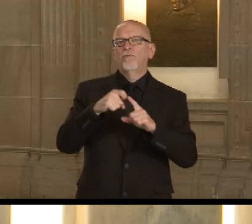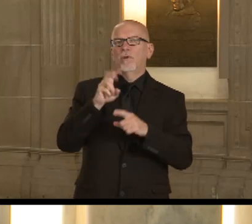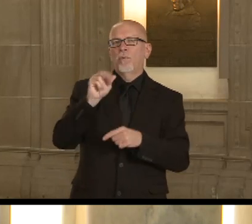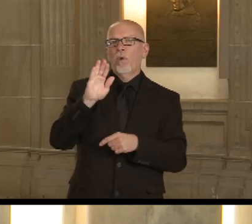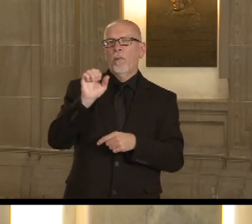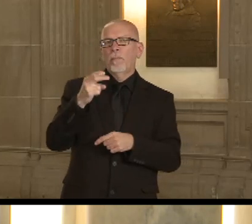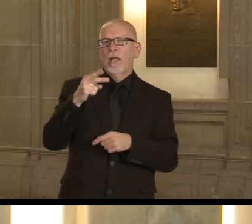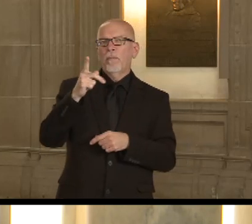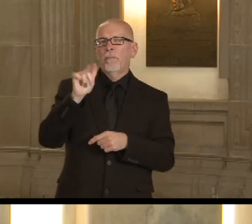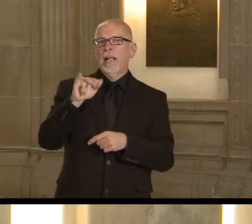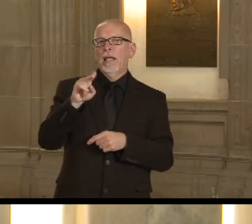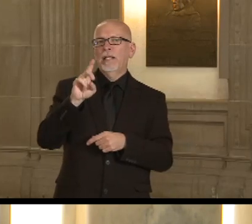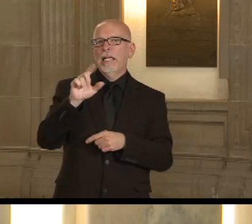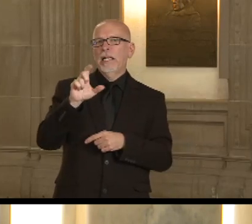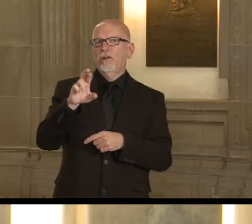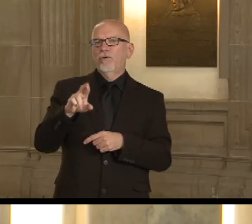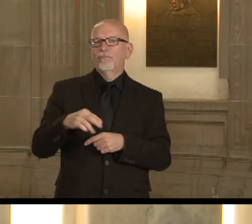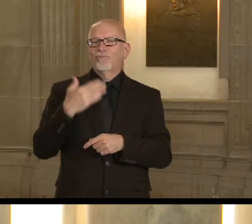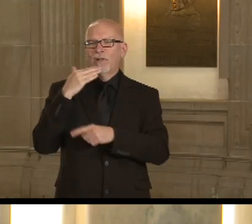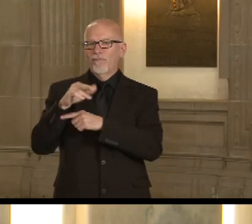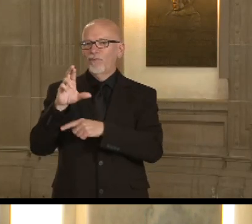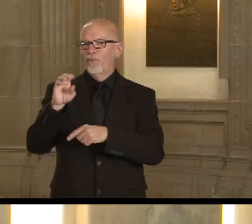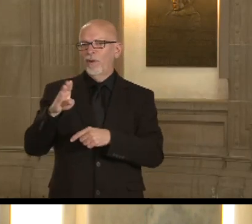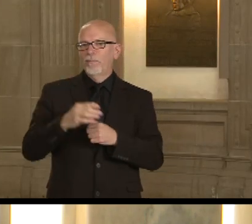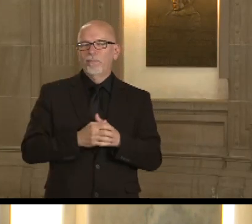Plain Dealer. Afternoon, Rob.